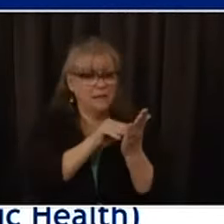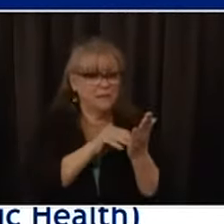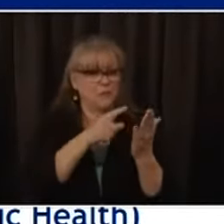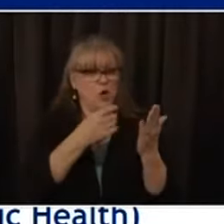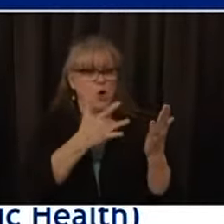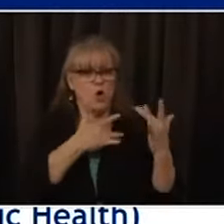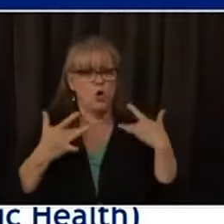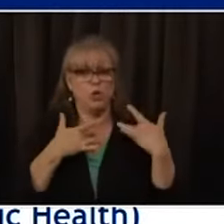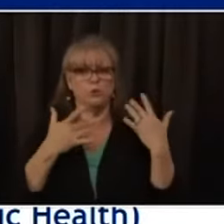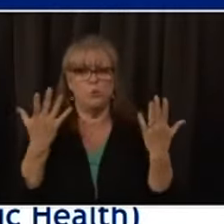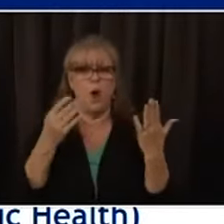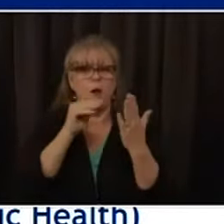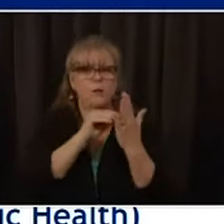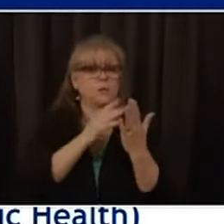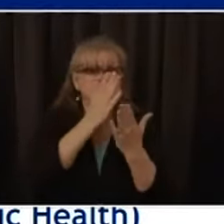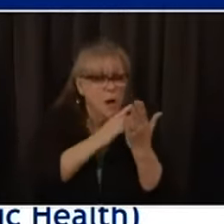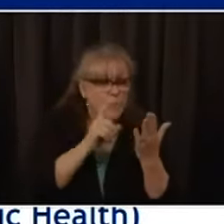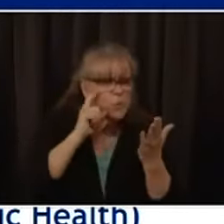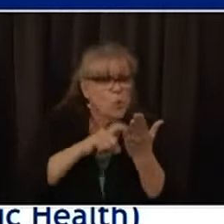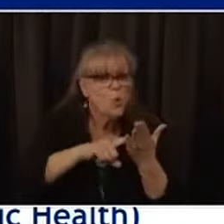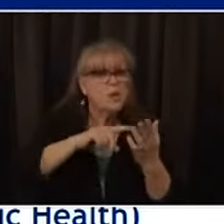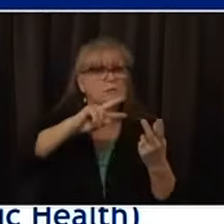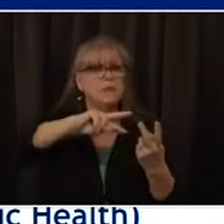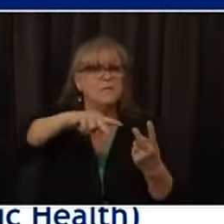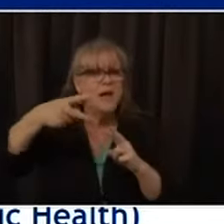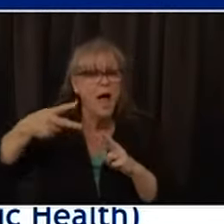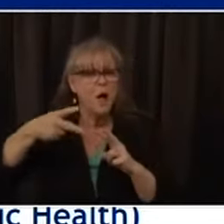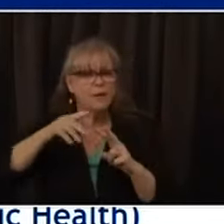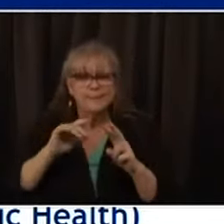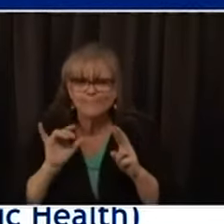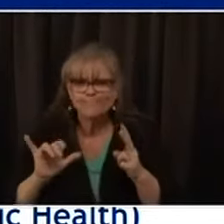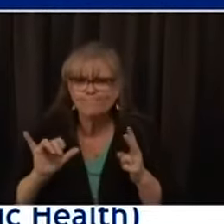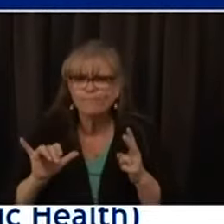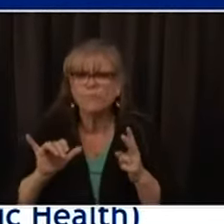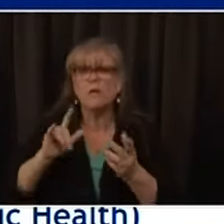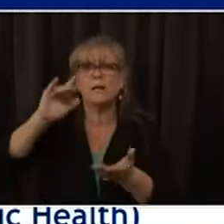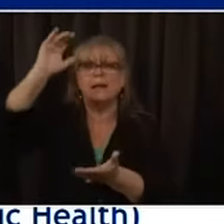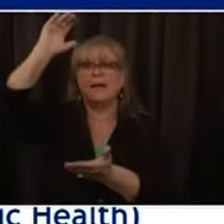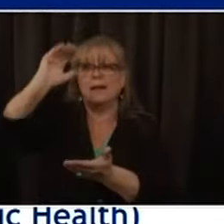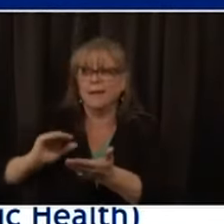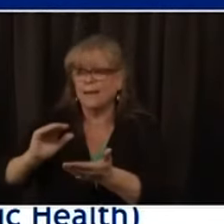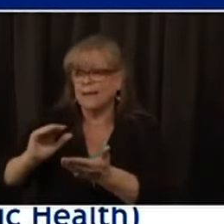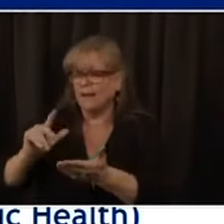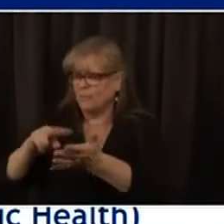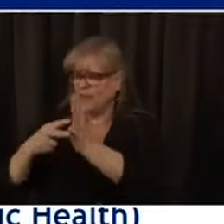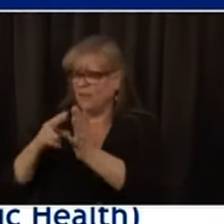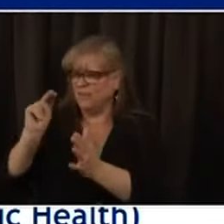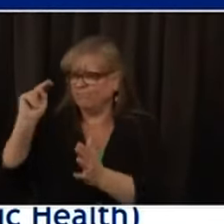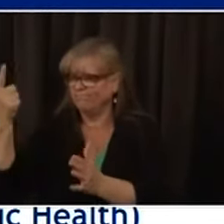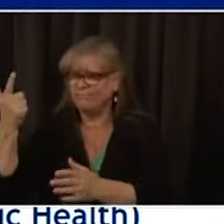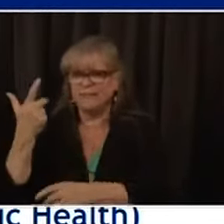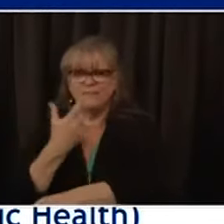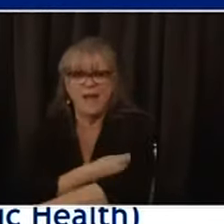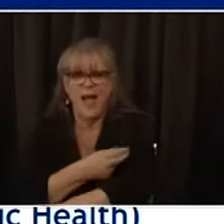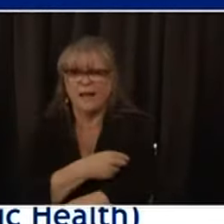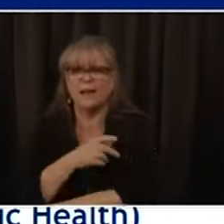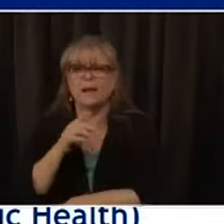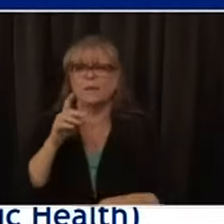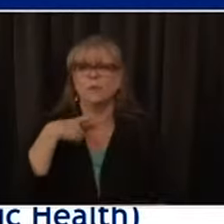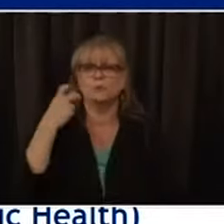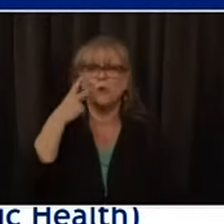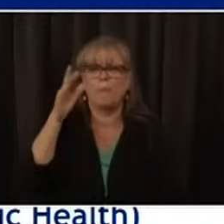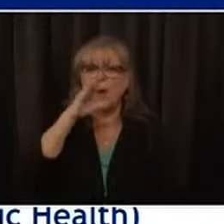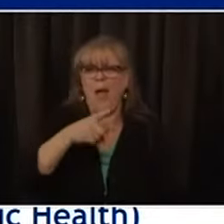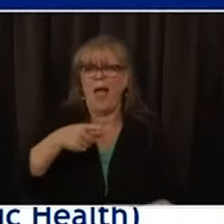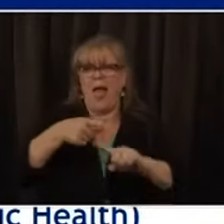potentially less effective against a vaccine, and we now estimate that more than half of all cases occurring in Colorado are due to